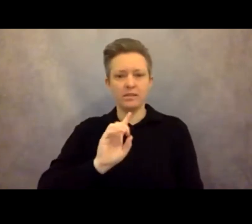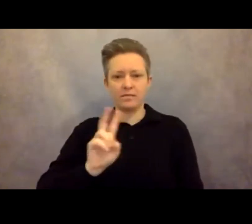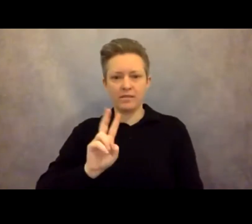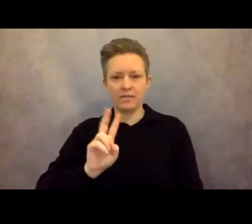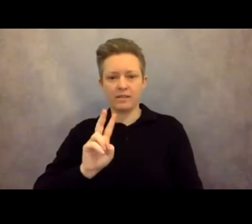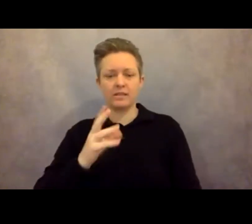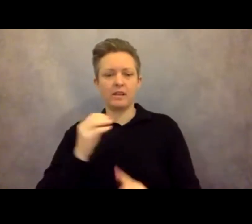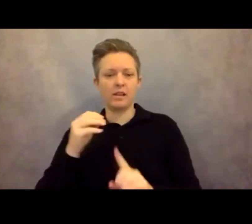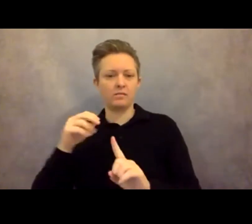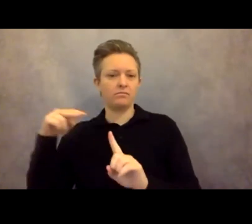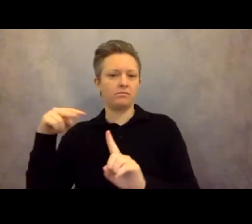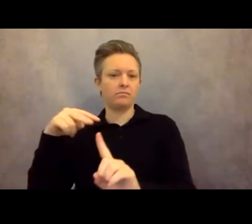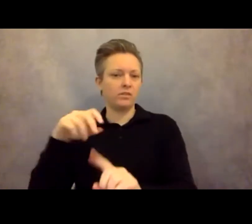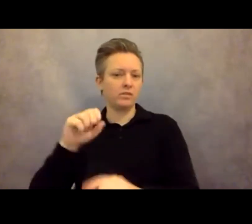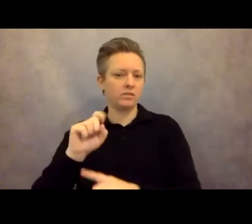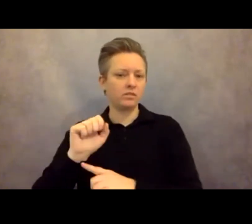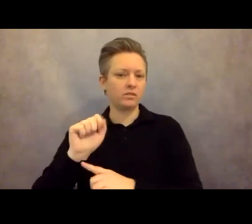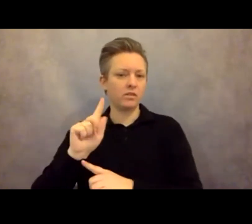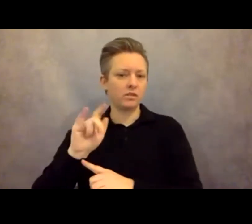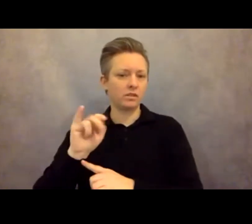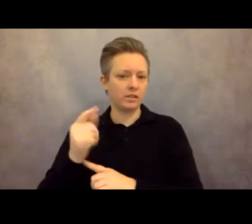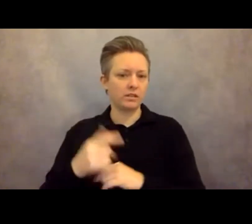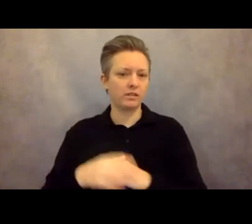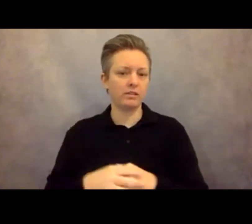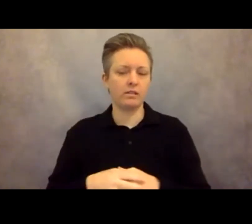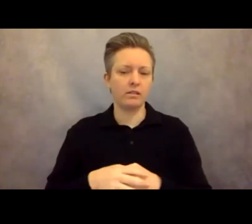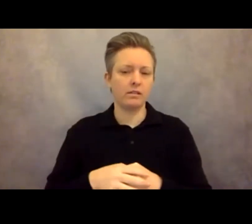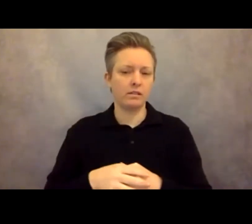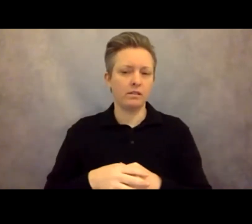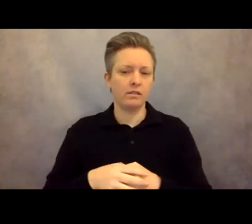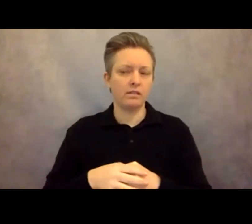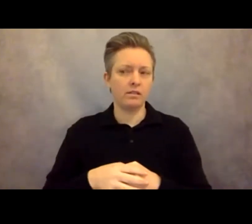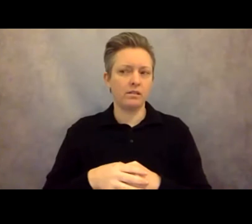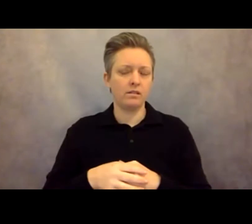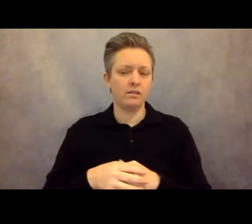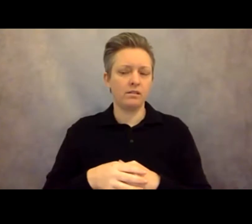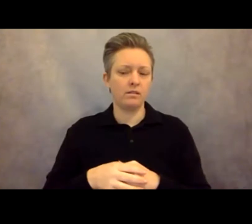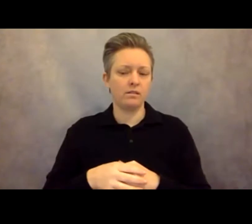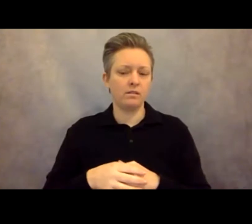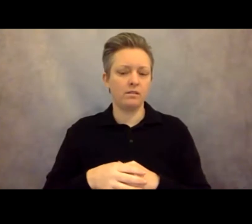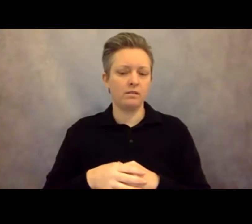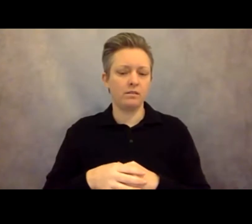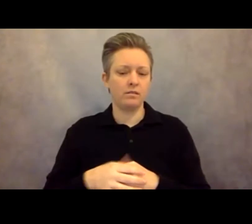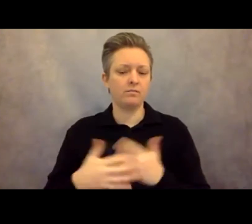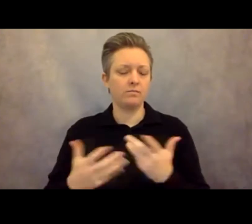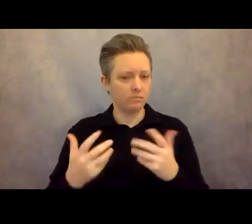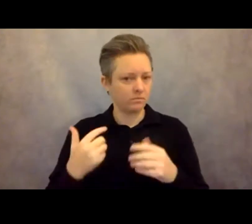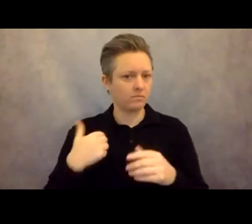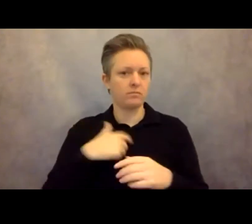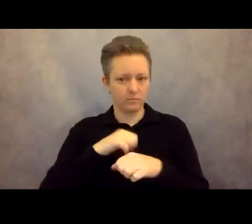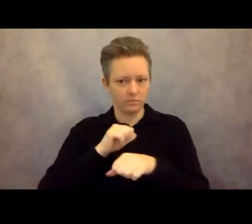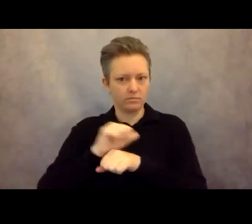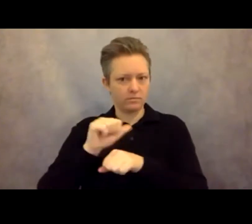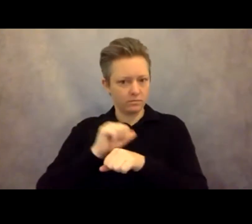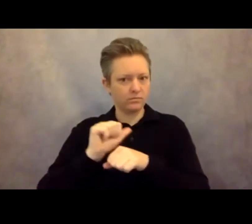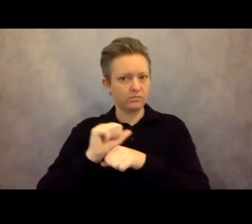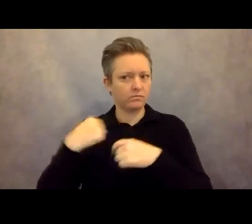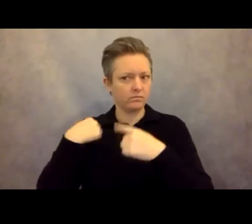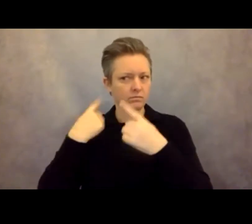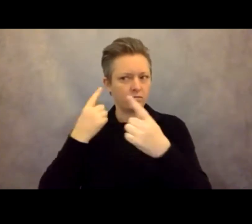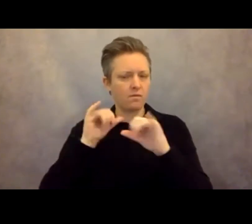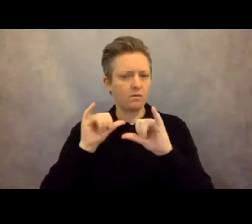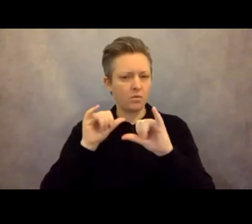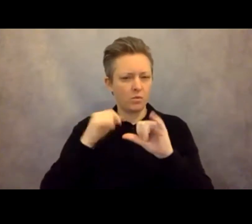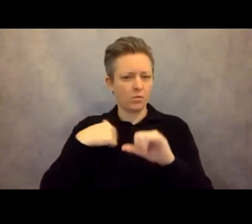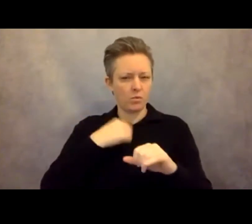But the more we have been doing this work, the more we recognize the need to have that expansion. And we